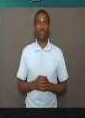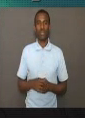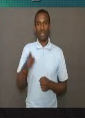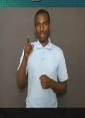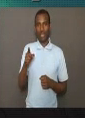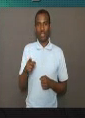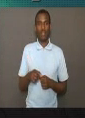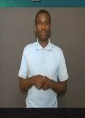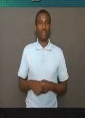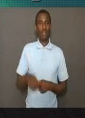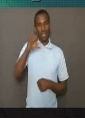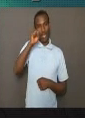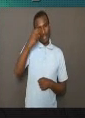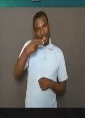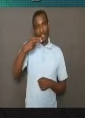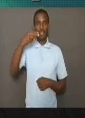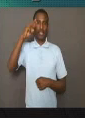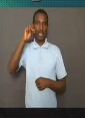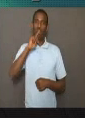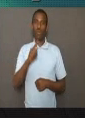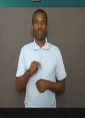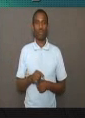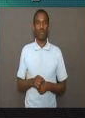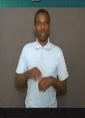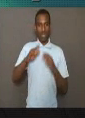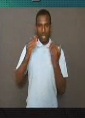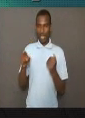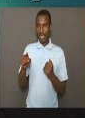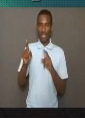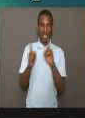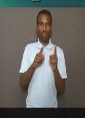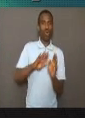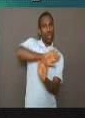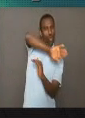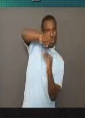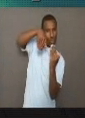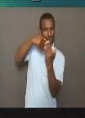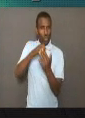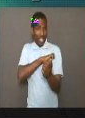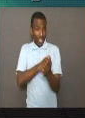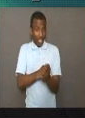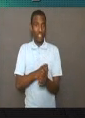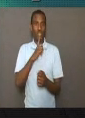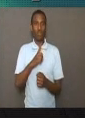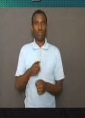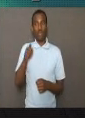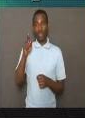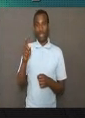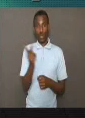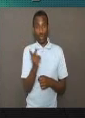SHM, we can find the total energy by adding